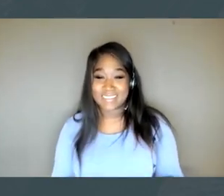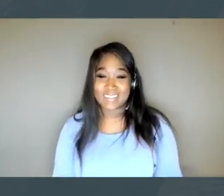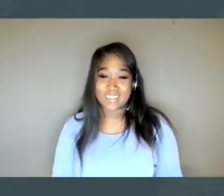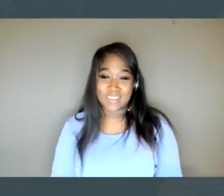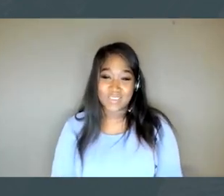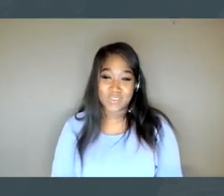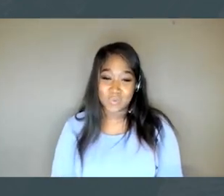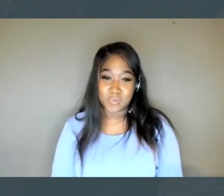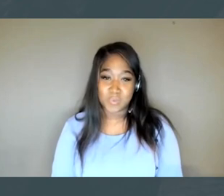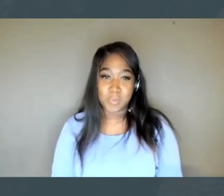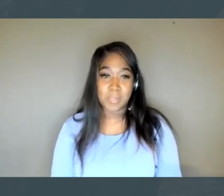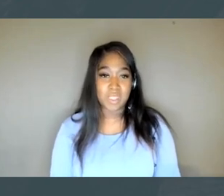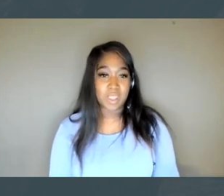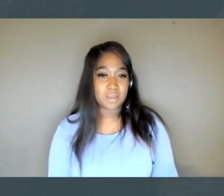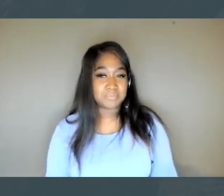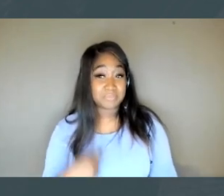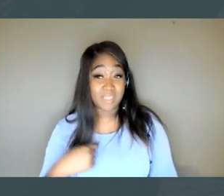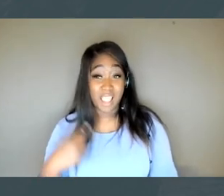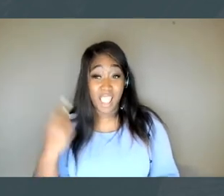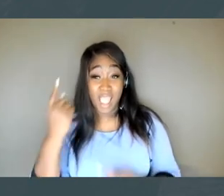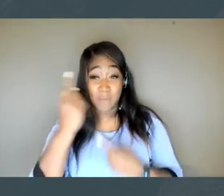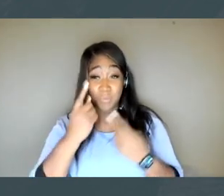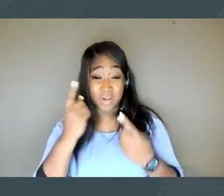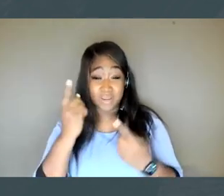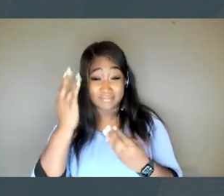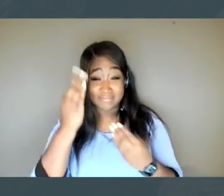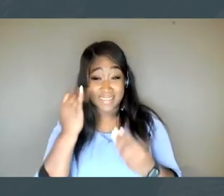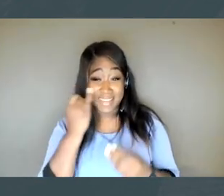I wonder if it's even possible, you know,